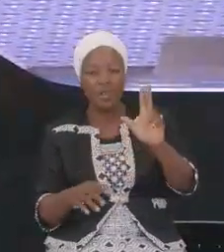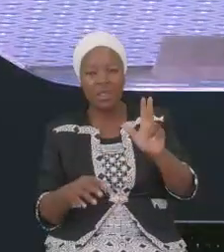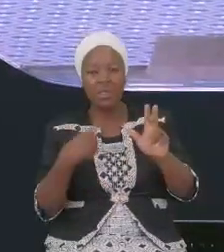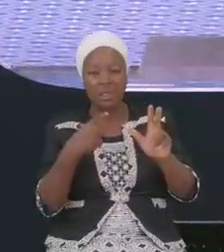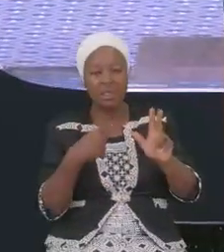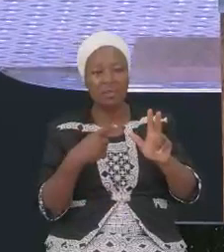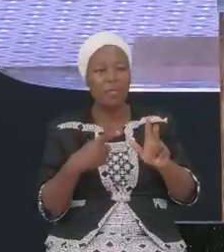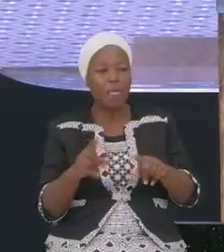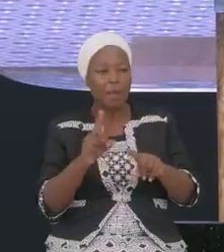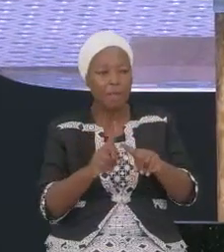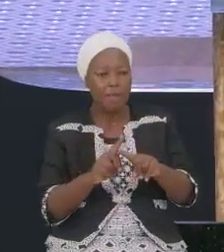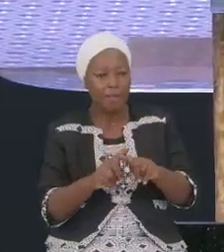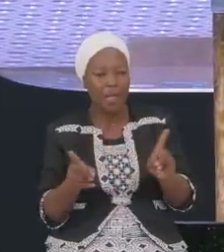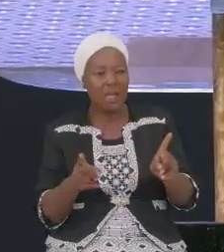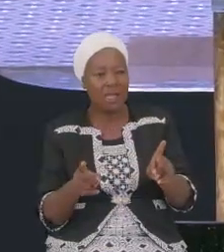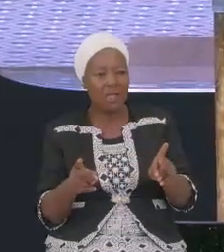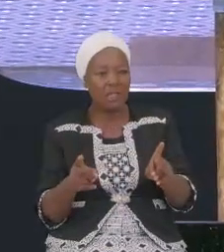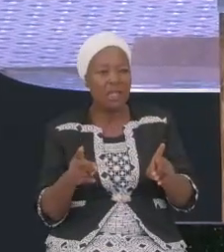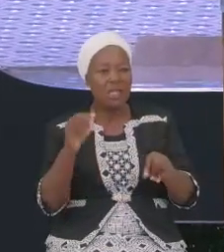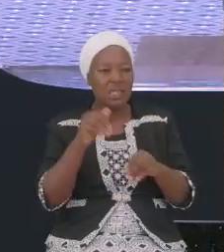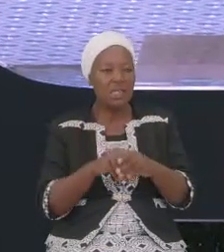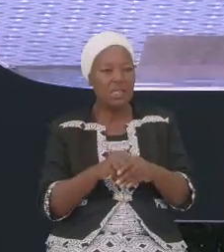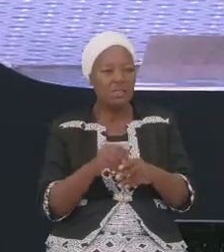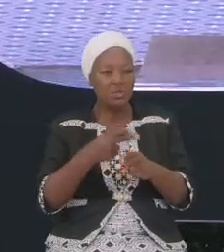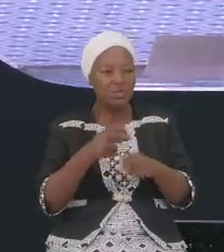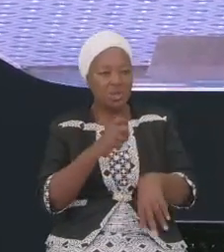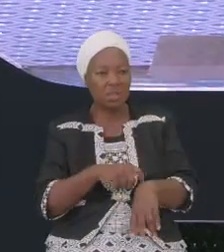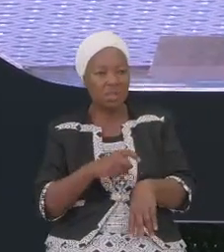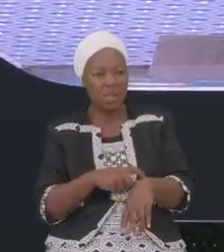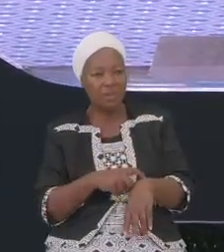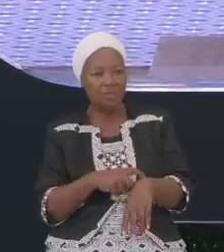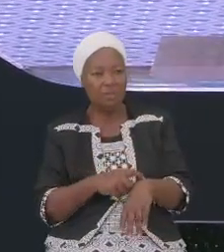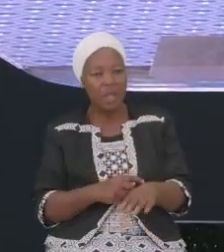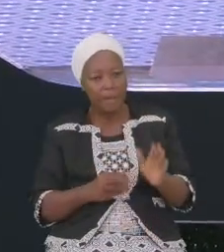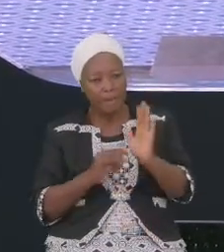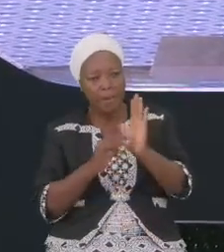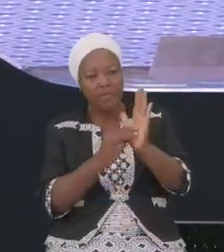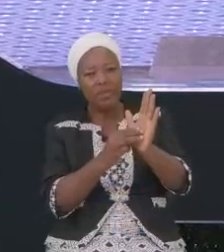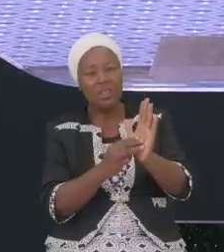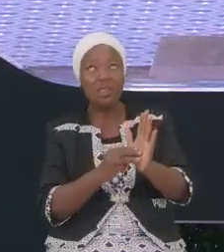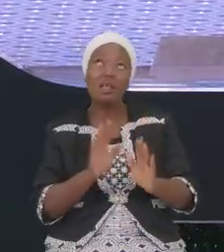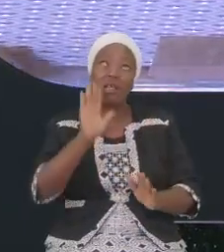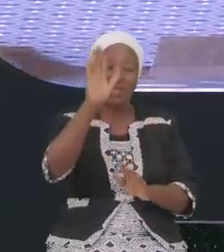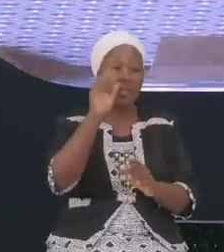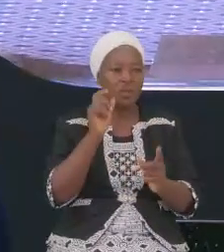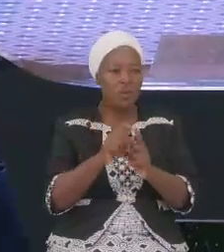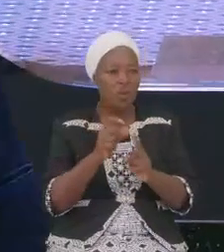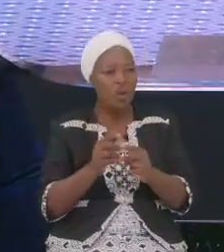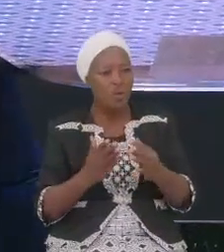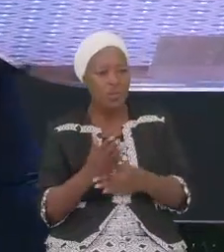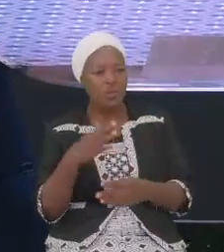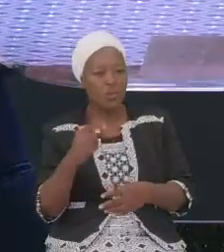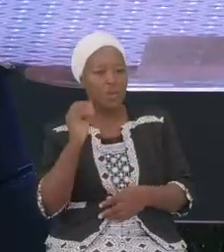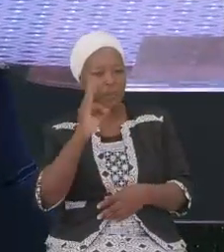but hath in due times manifested his word through the